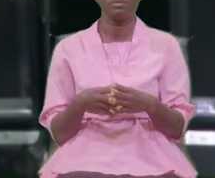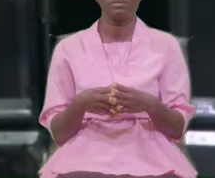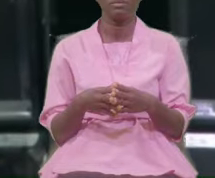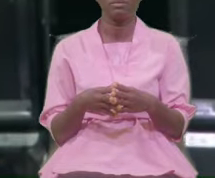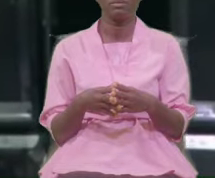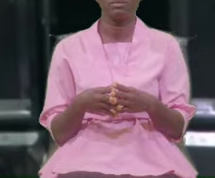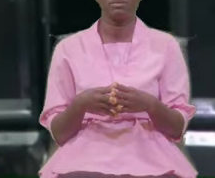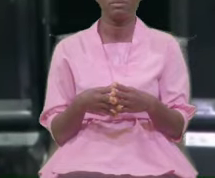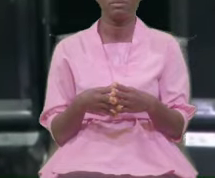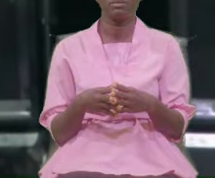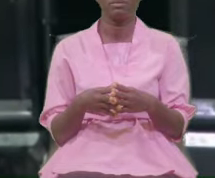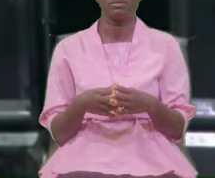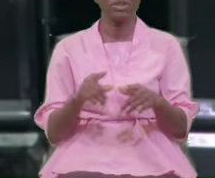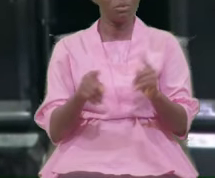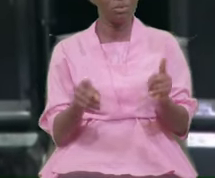way